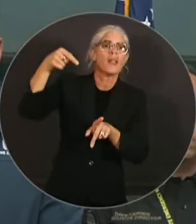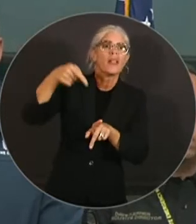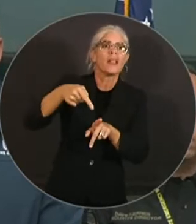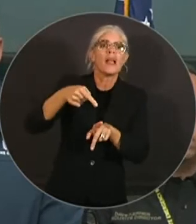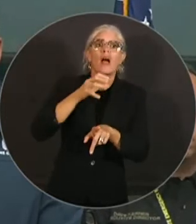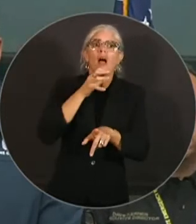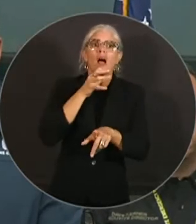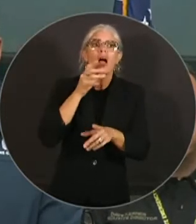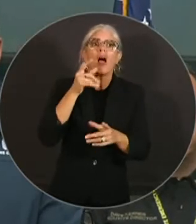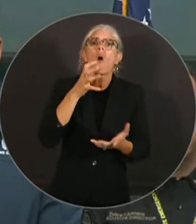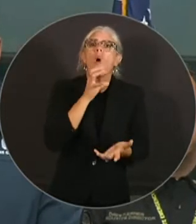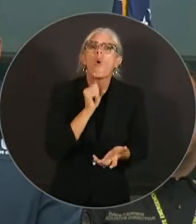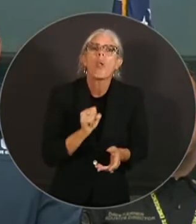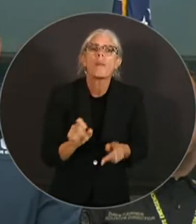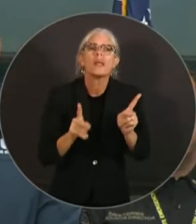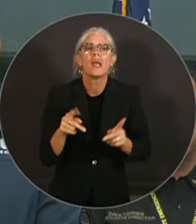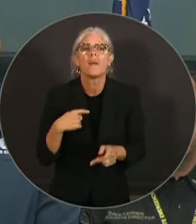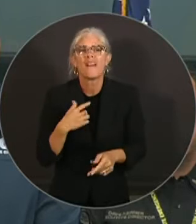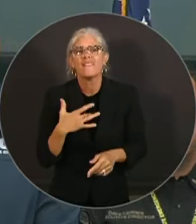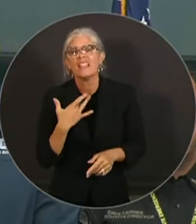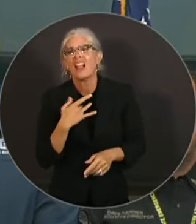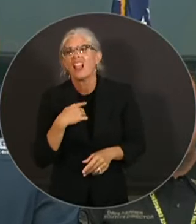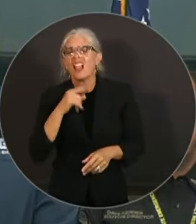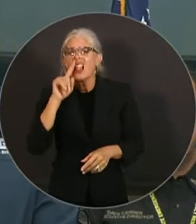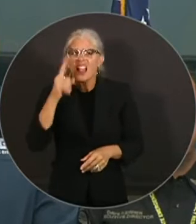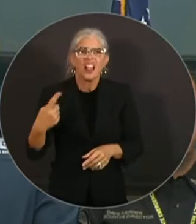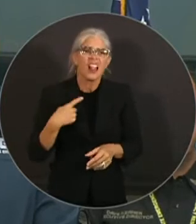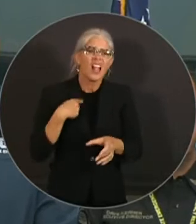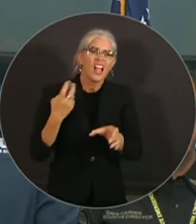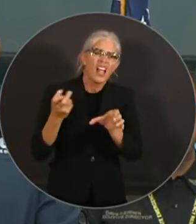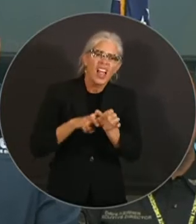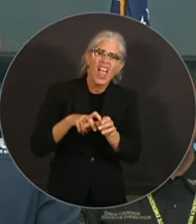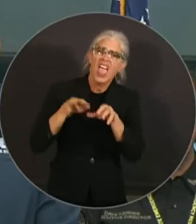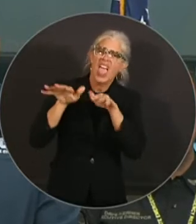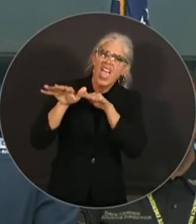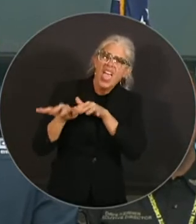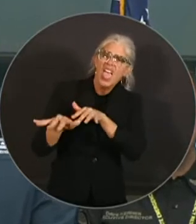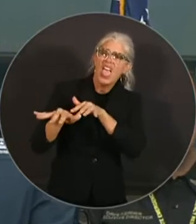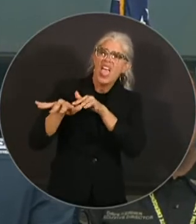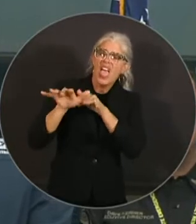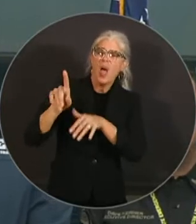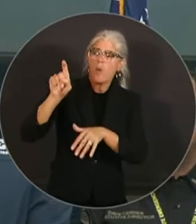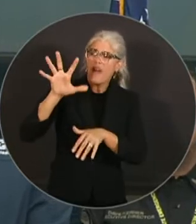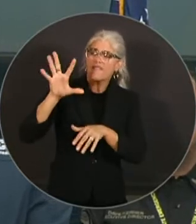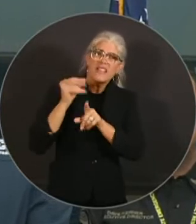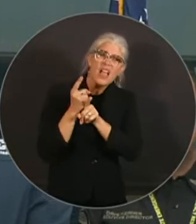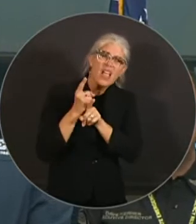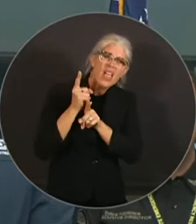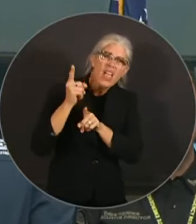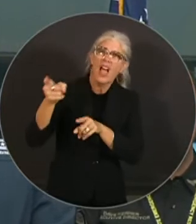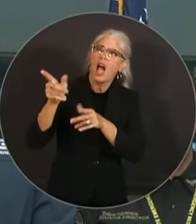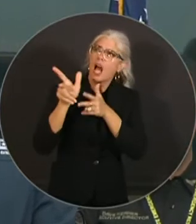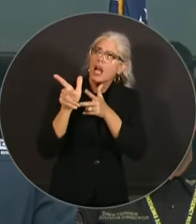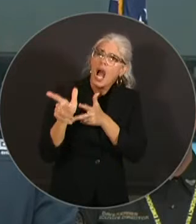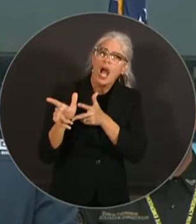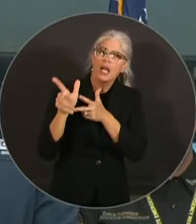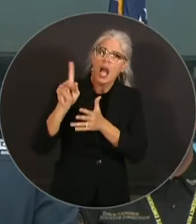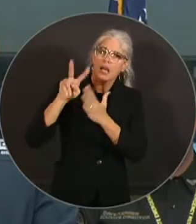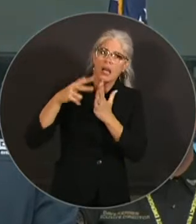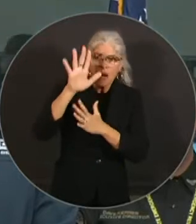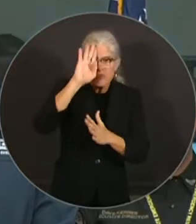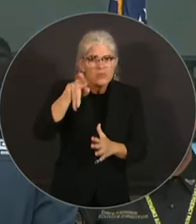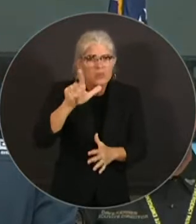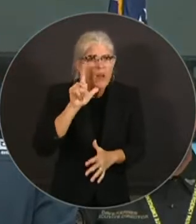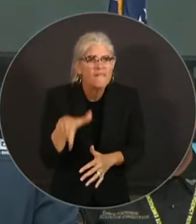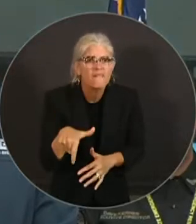do I really want to get on the road and be on the interstate for 150 miles in bumper-to-bumper traffic? And the answer is you don't need to do that.